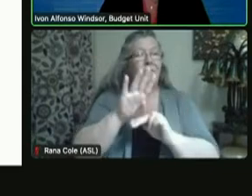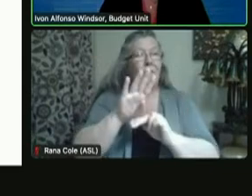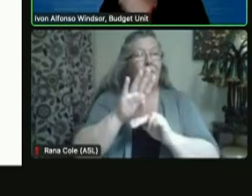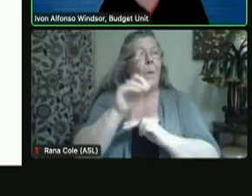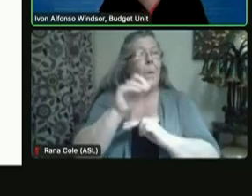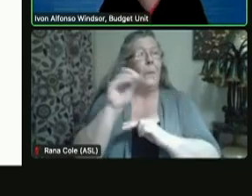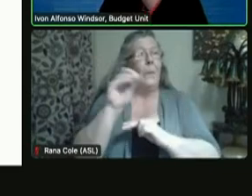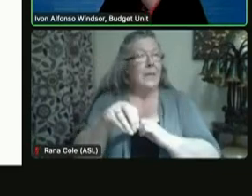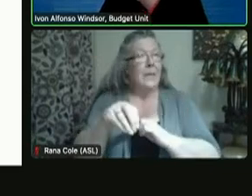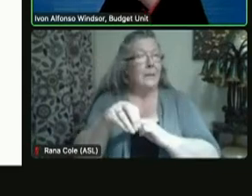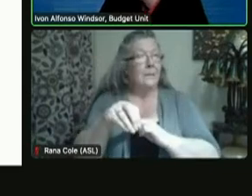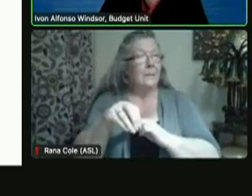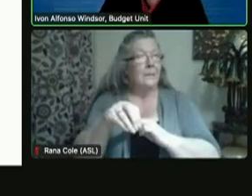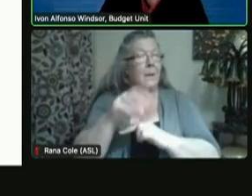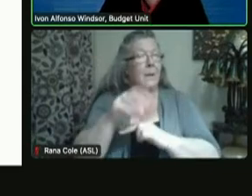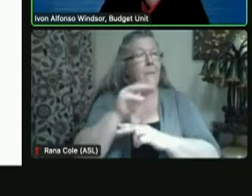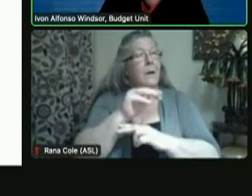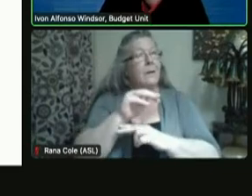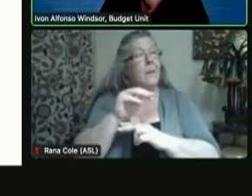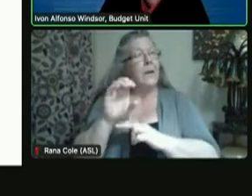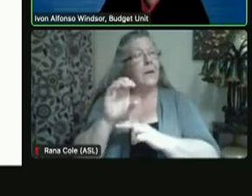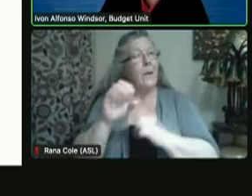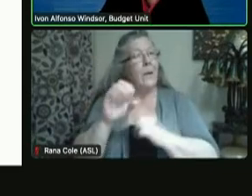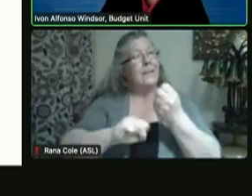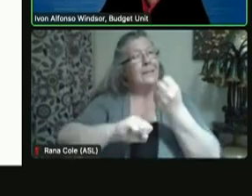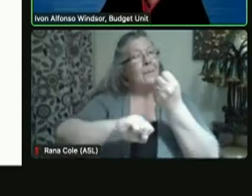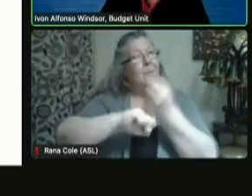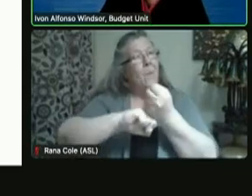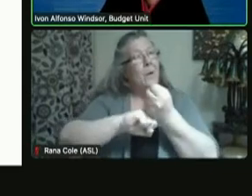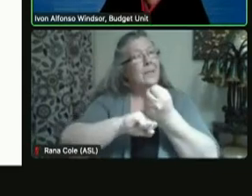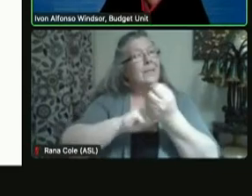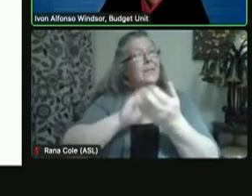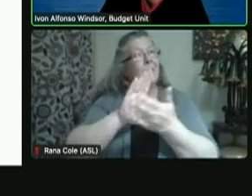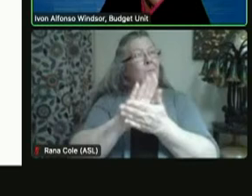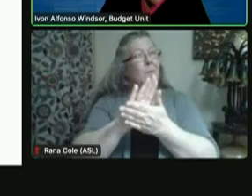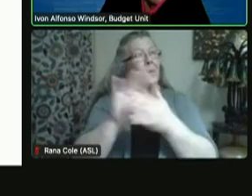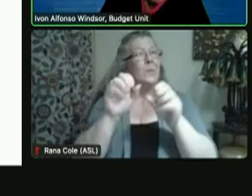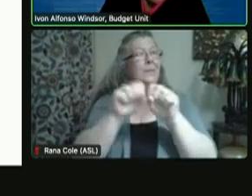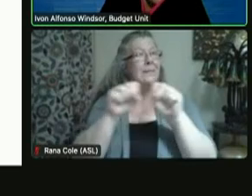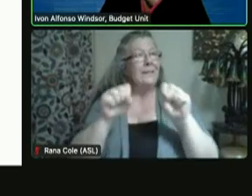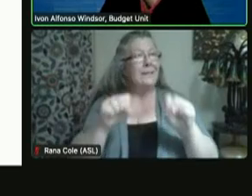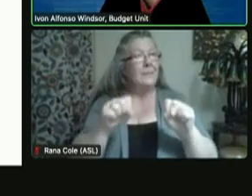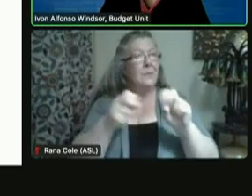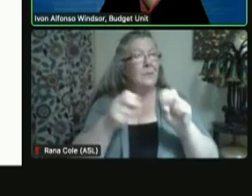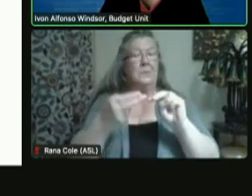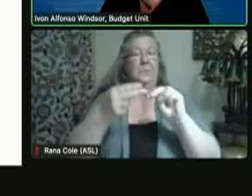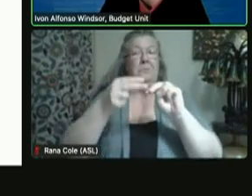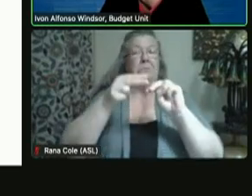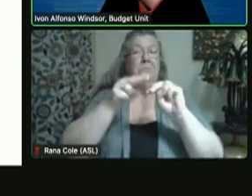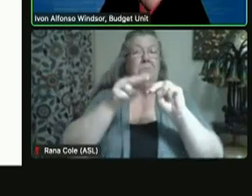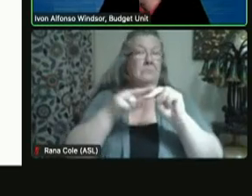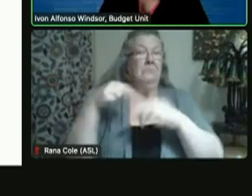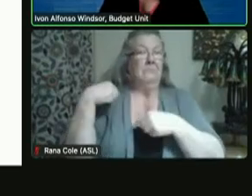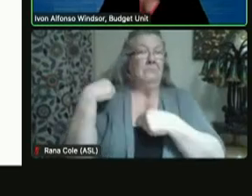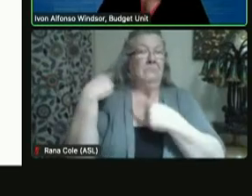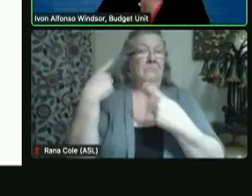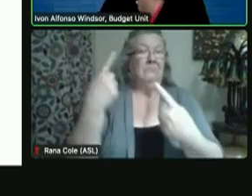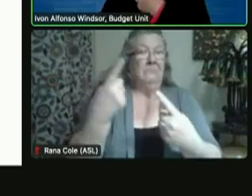County supports our school systems, it's a decrease that we've been seeing over the last, you know, decade or so.